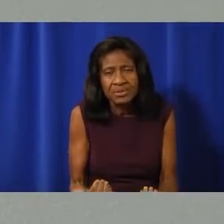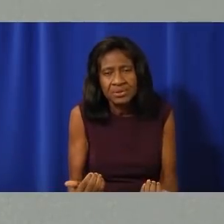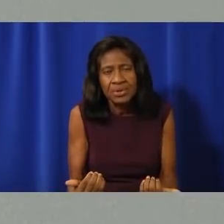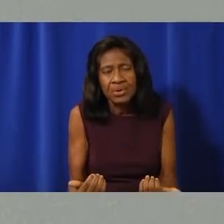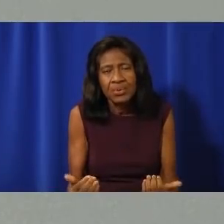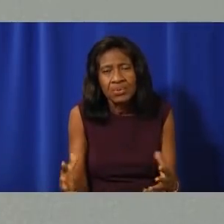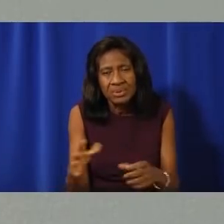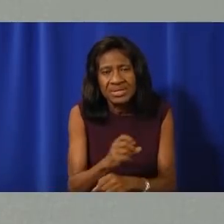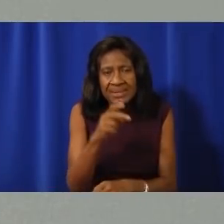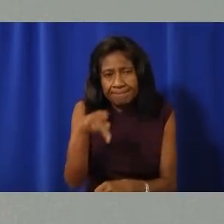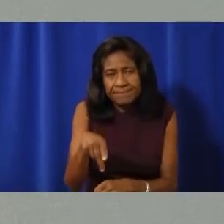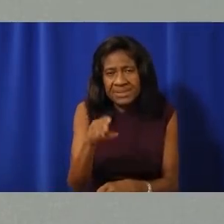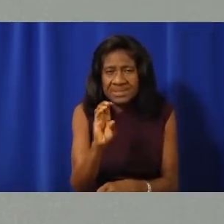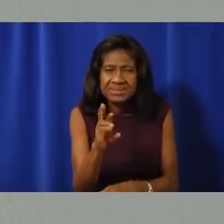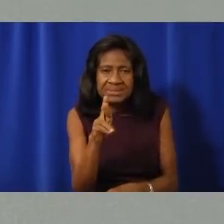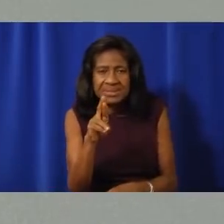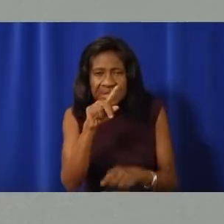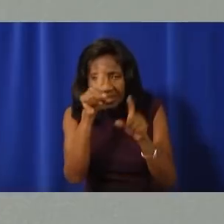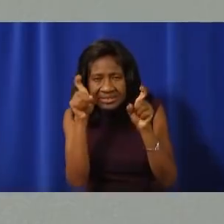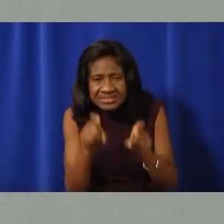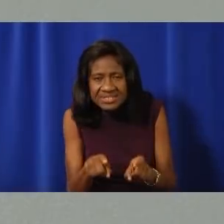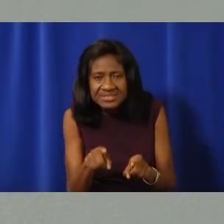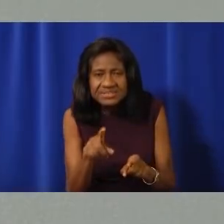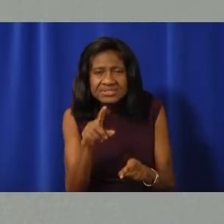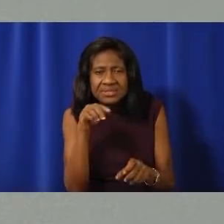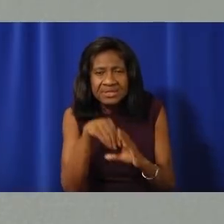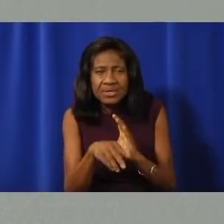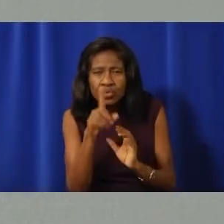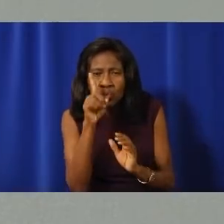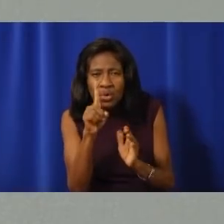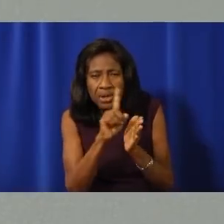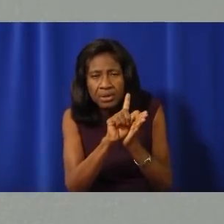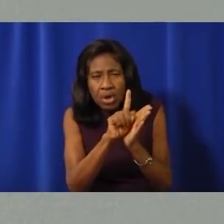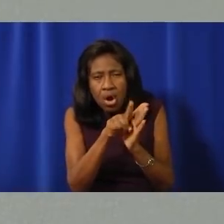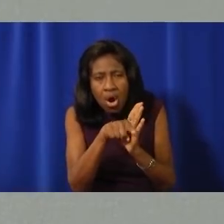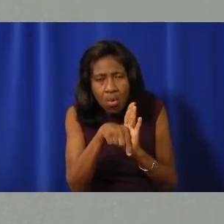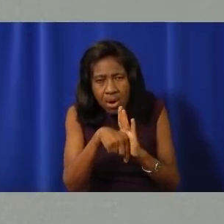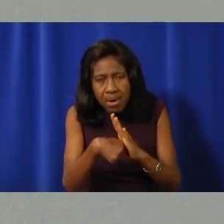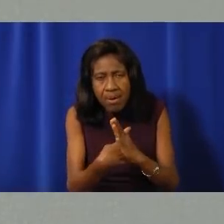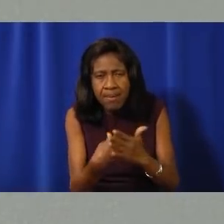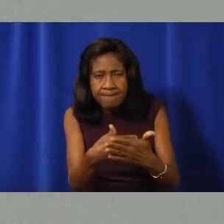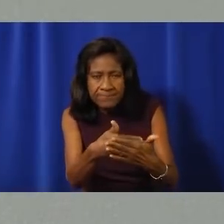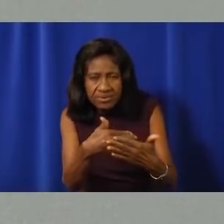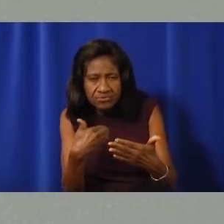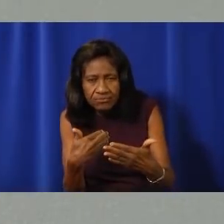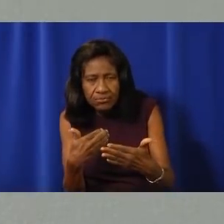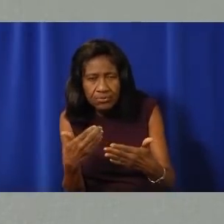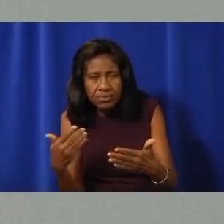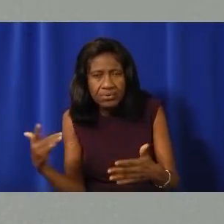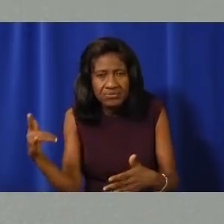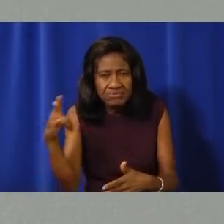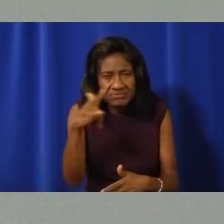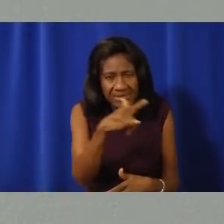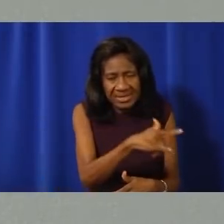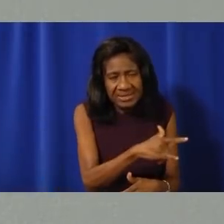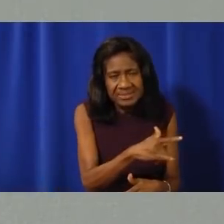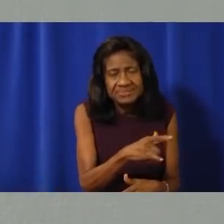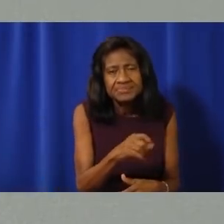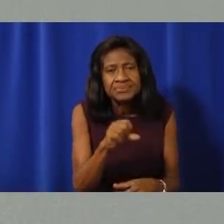hour before a flight. So that has effectively reduced the actual quarantine